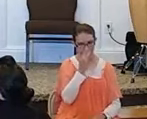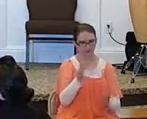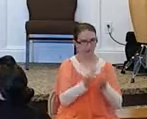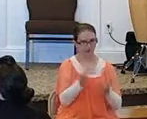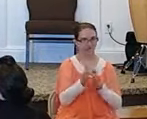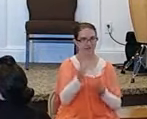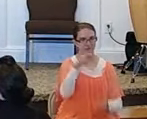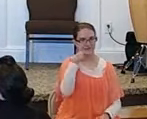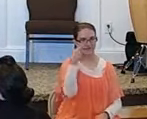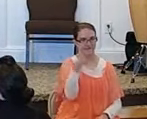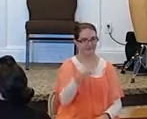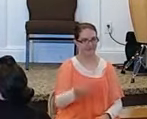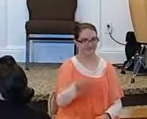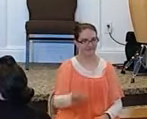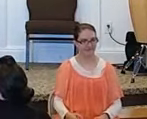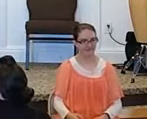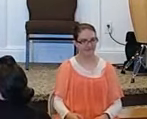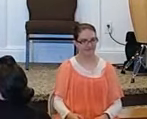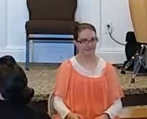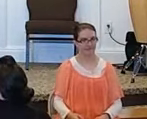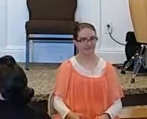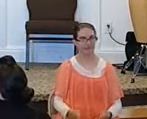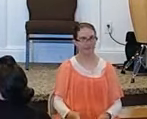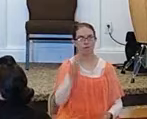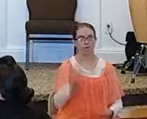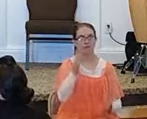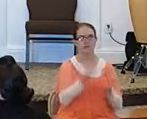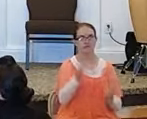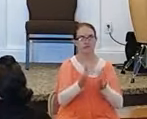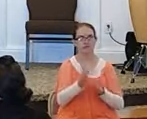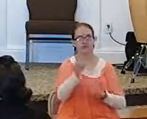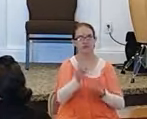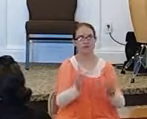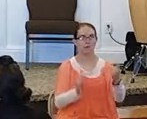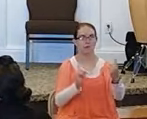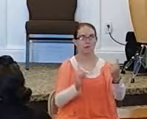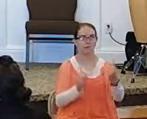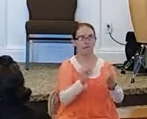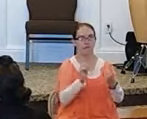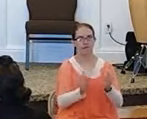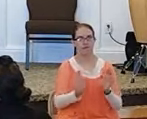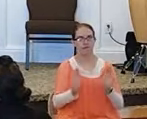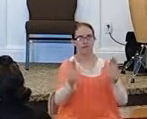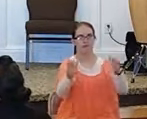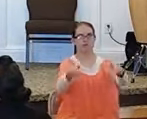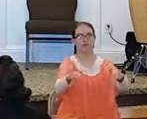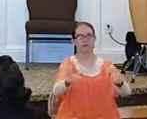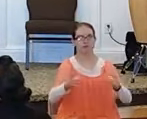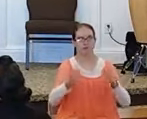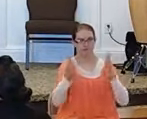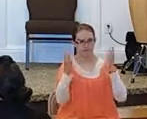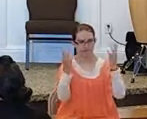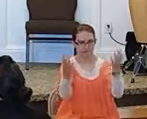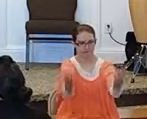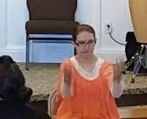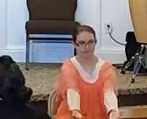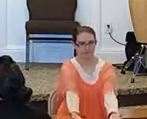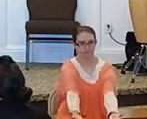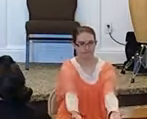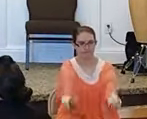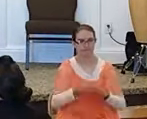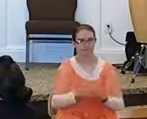Jesus said, now look, I want you to watch what Jesus did. He walks up to the tomb where they laid him at.